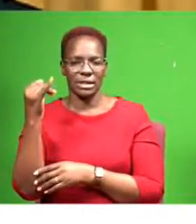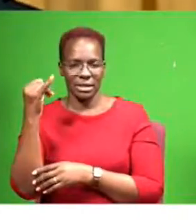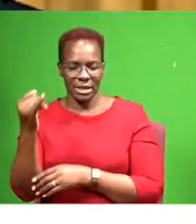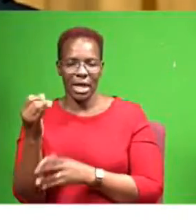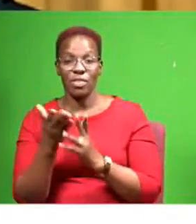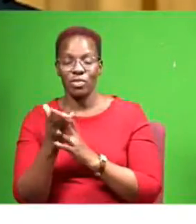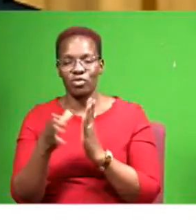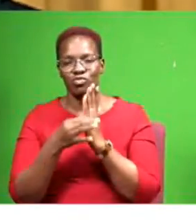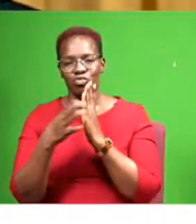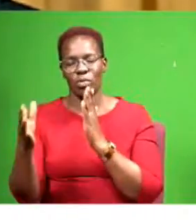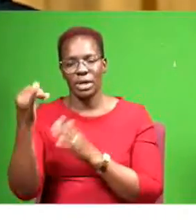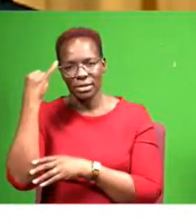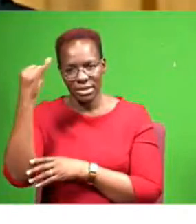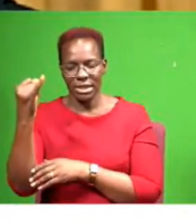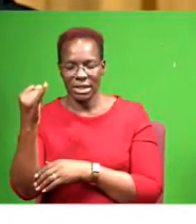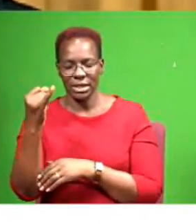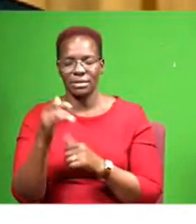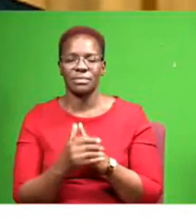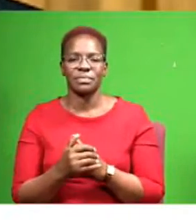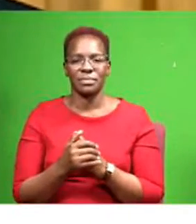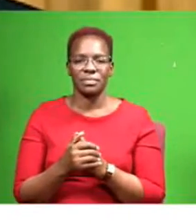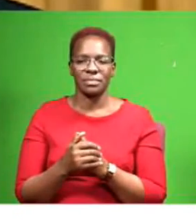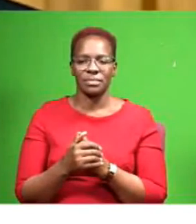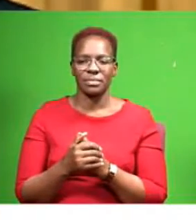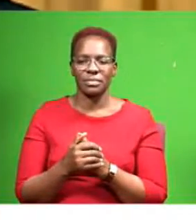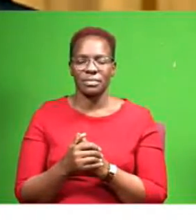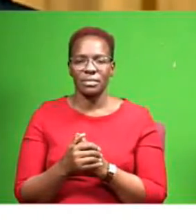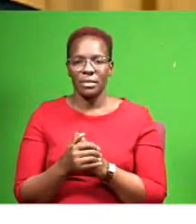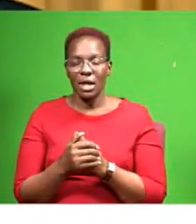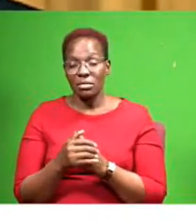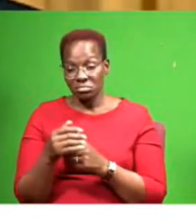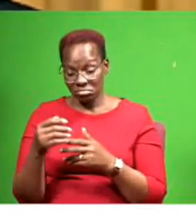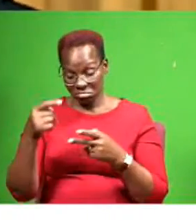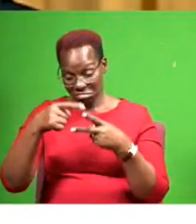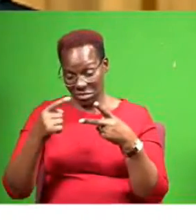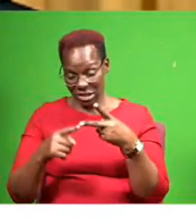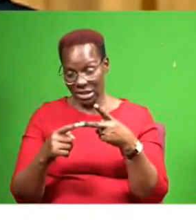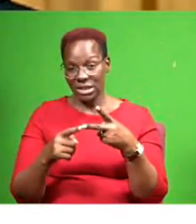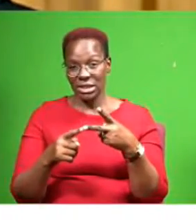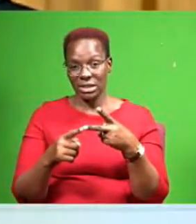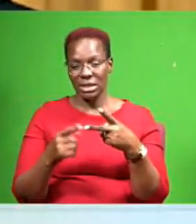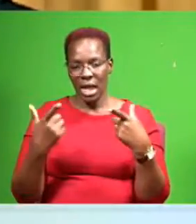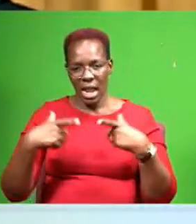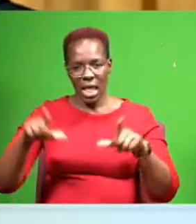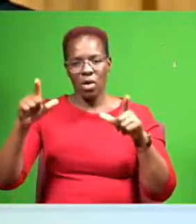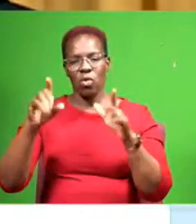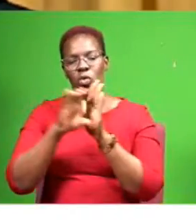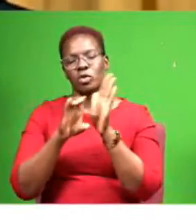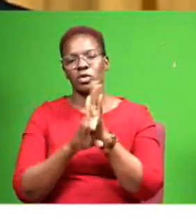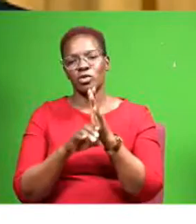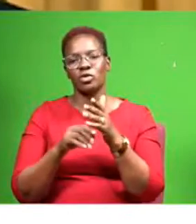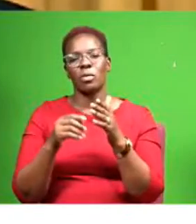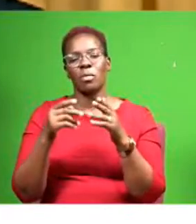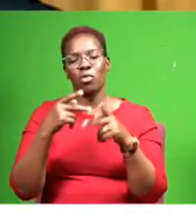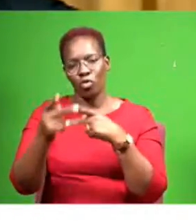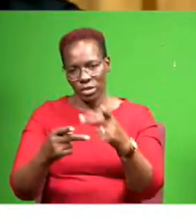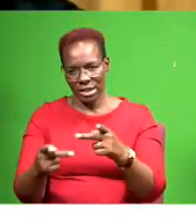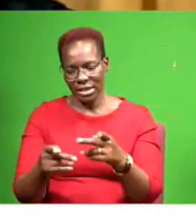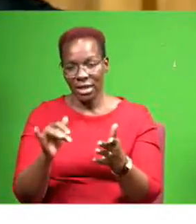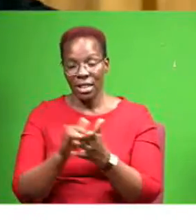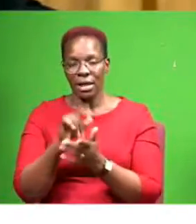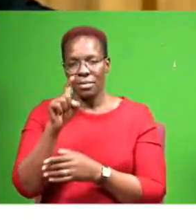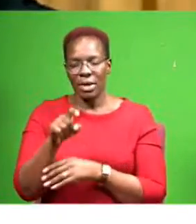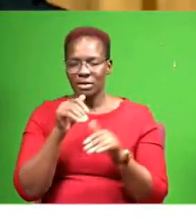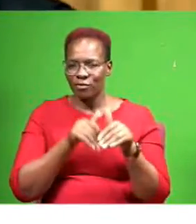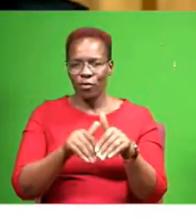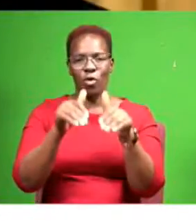popular initiative, respectively. These articles provide for the constitutional procedures that has to be